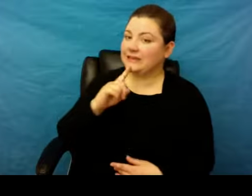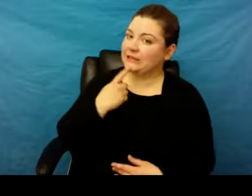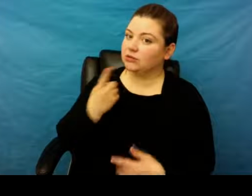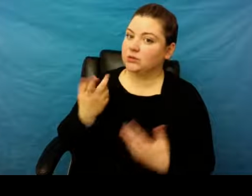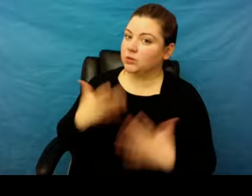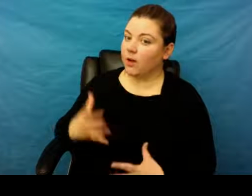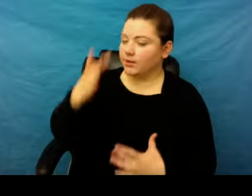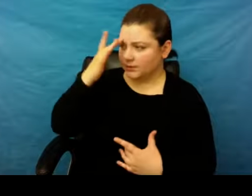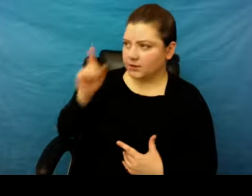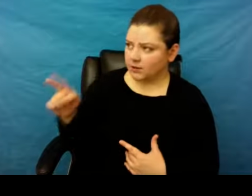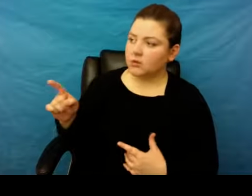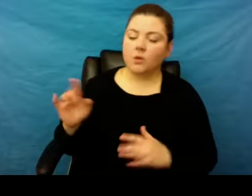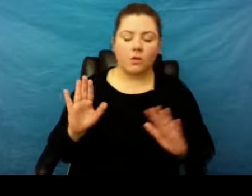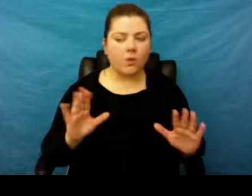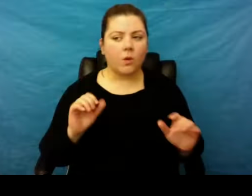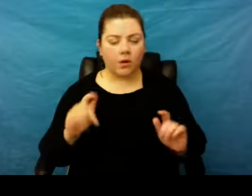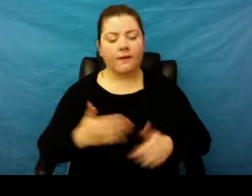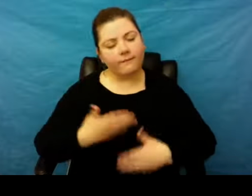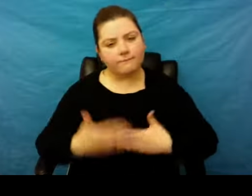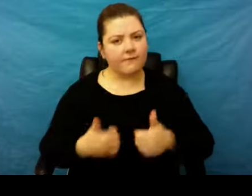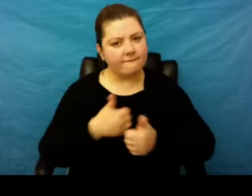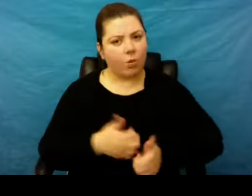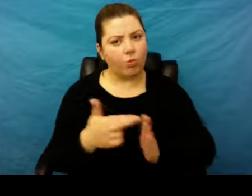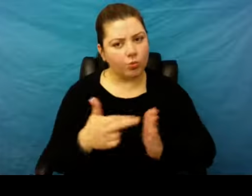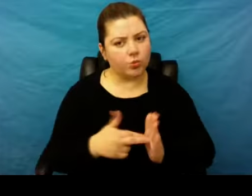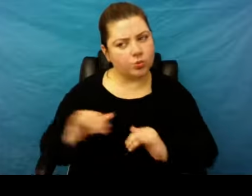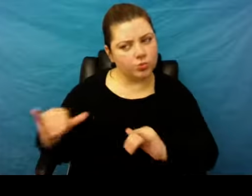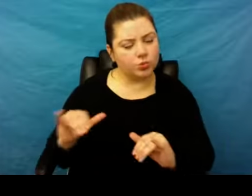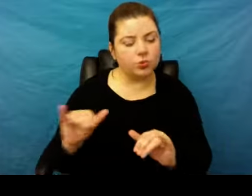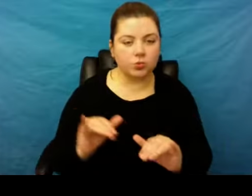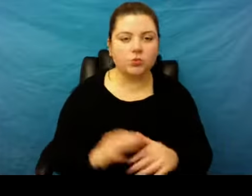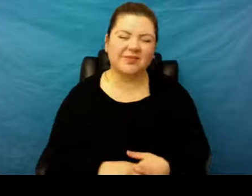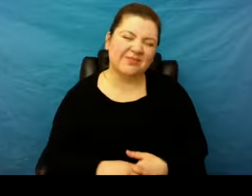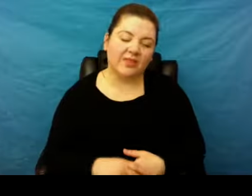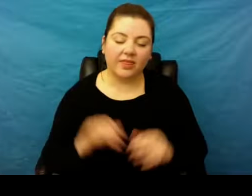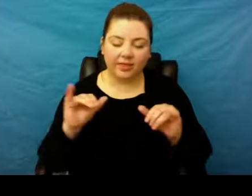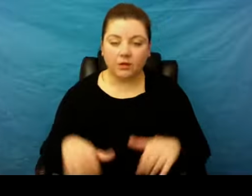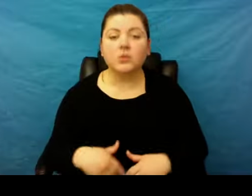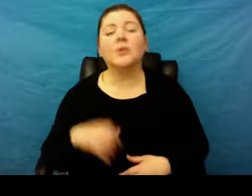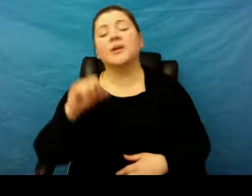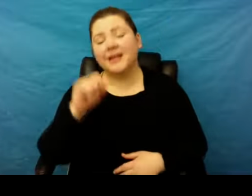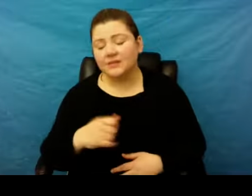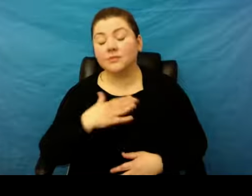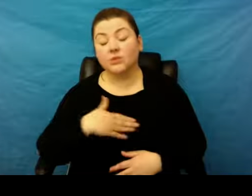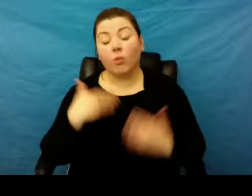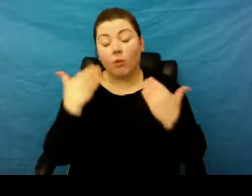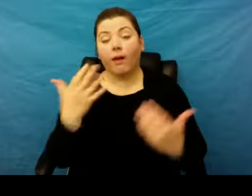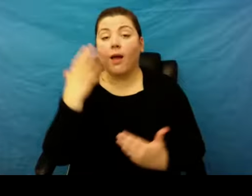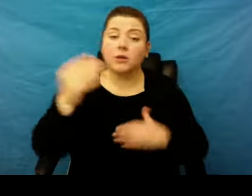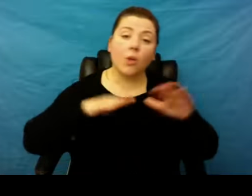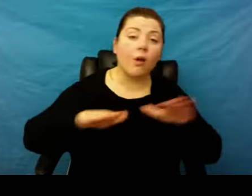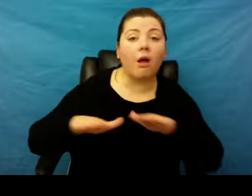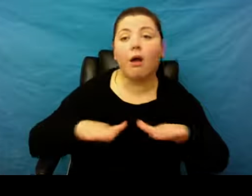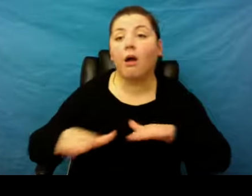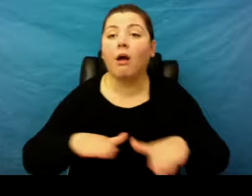the disease. It's all back to the basic 2 to 3 rules. So yes, go outside, have a short walk,